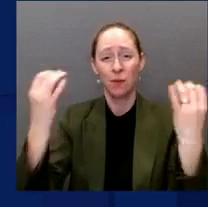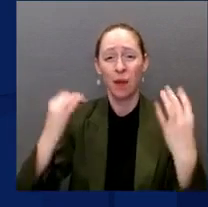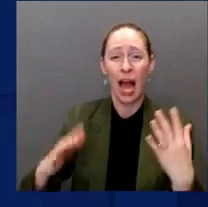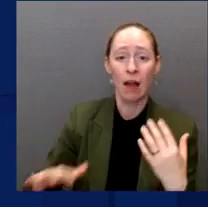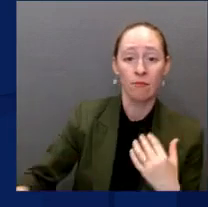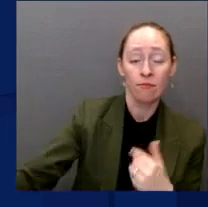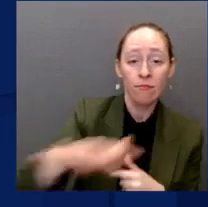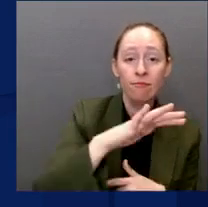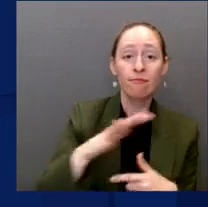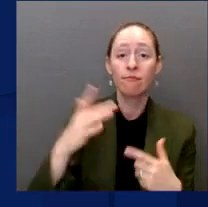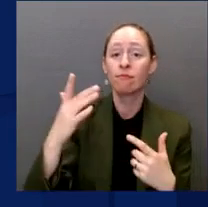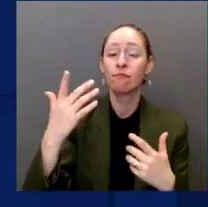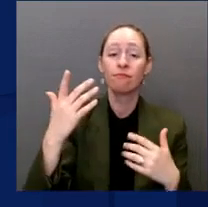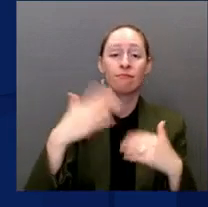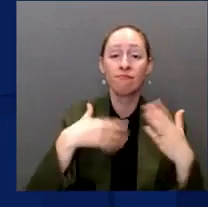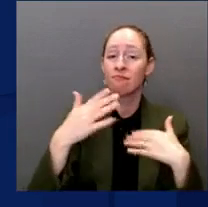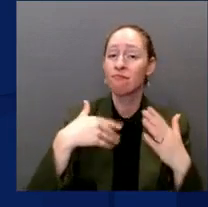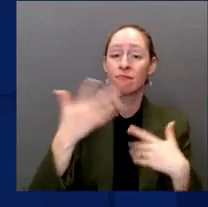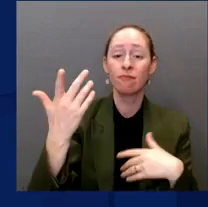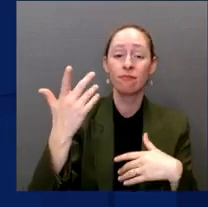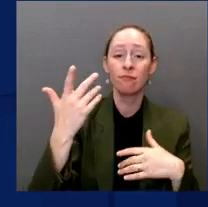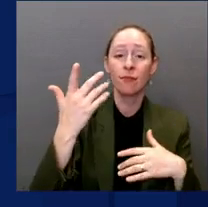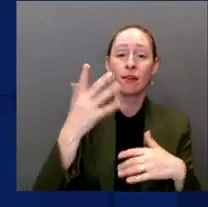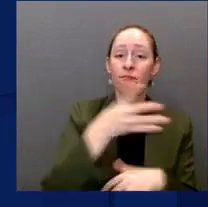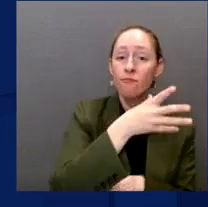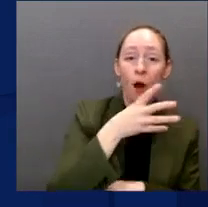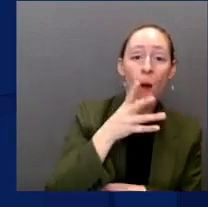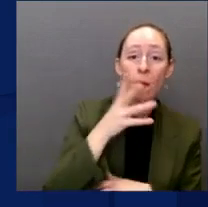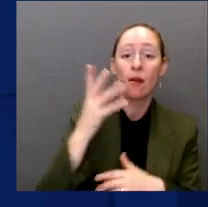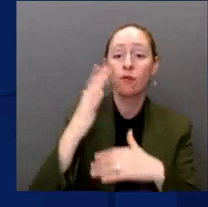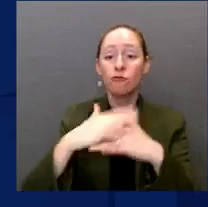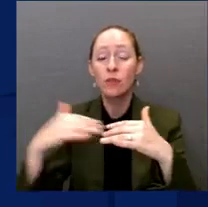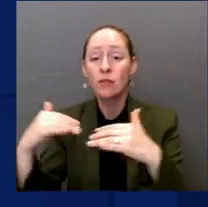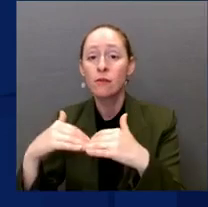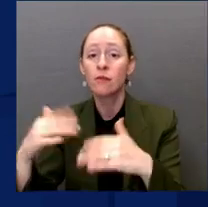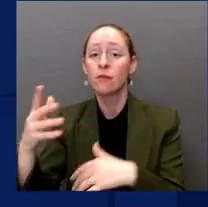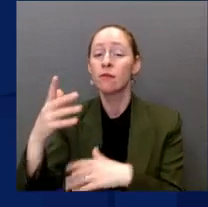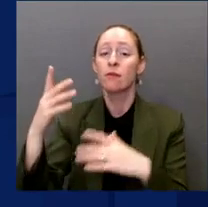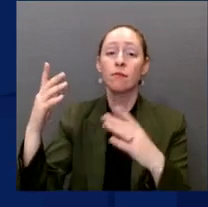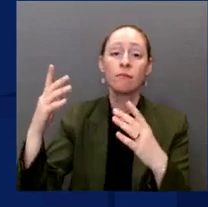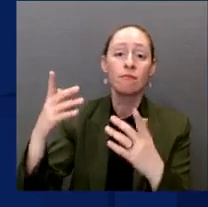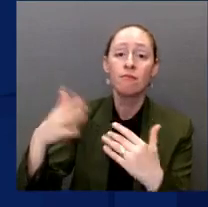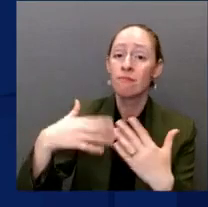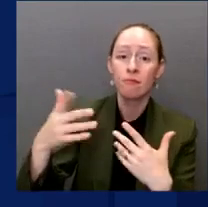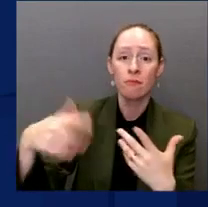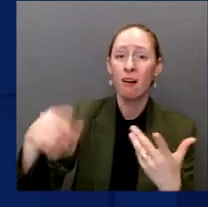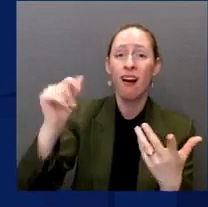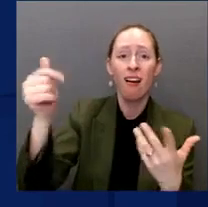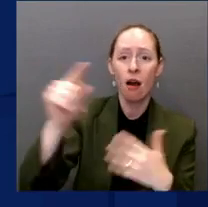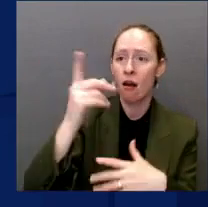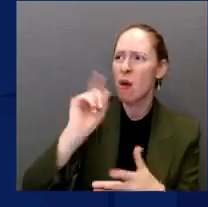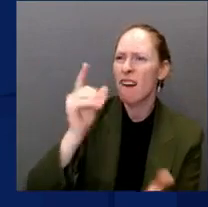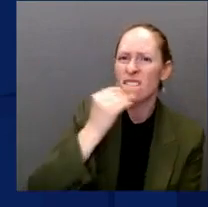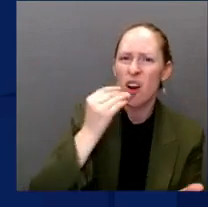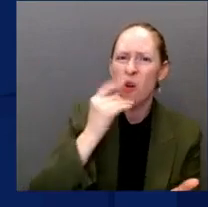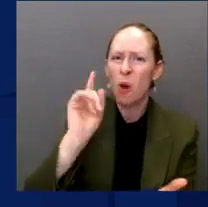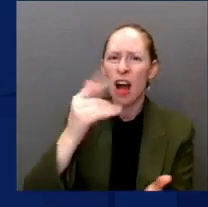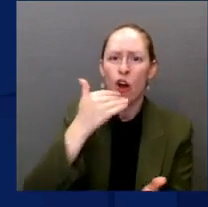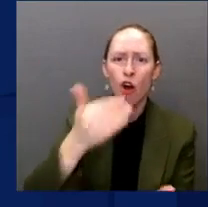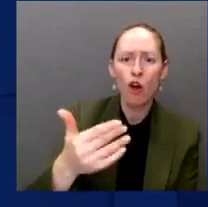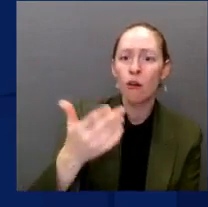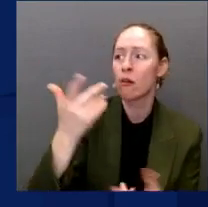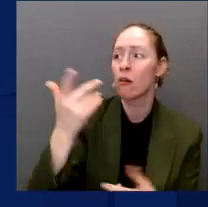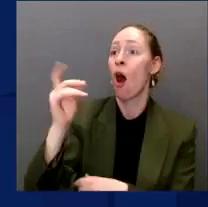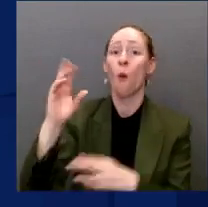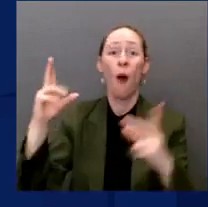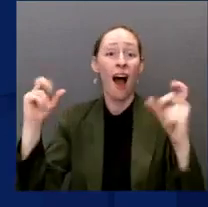I've signed the Bipartisan Infrastructure Law. It creates space to live, work, and play safely. It doesn't just build highways and